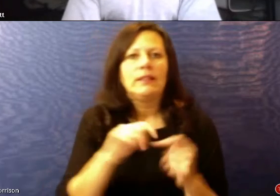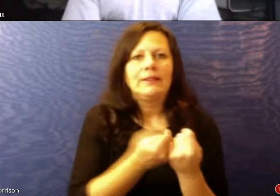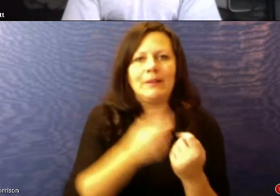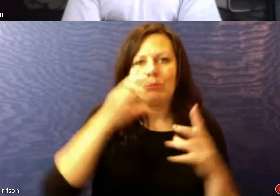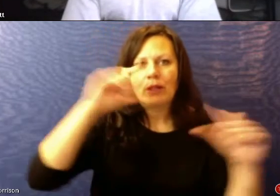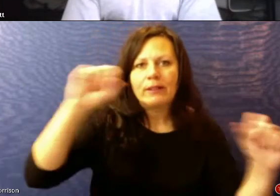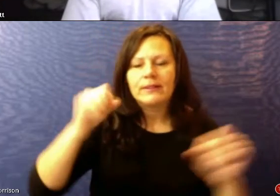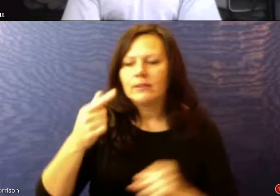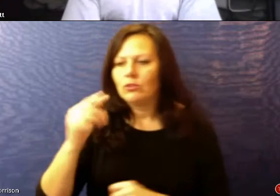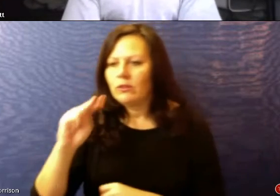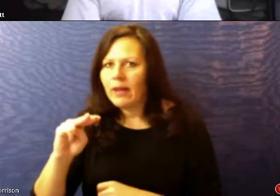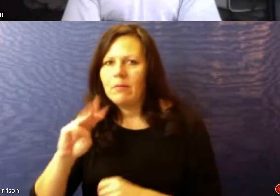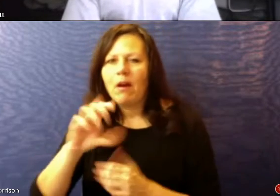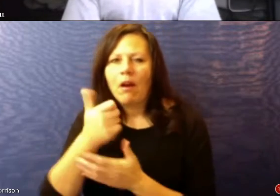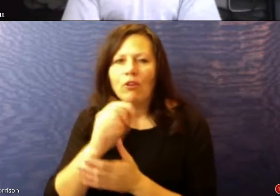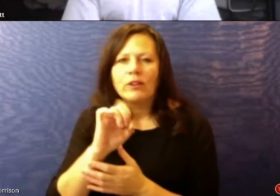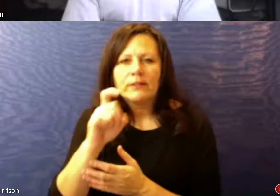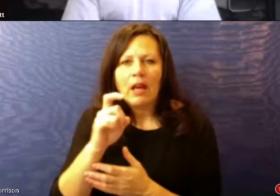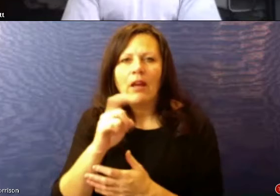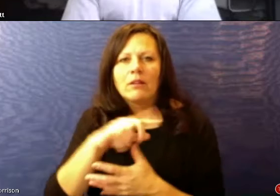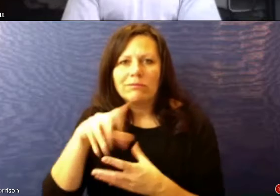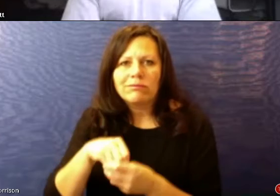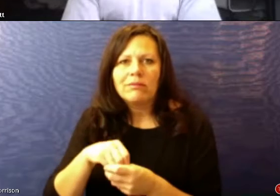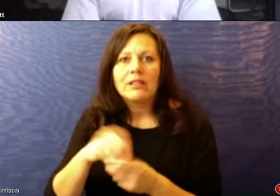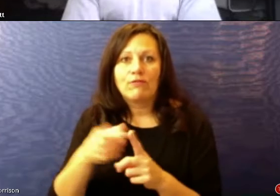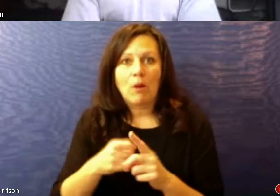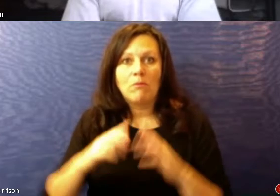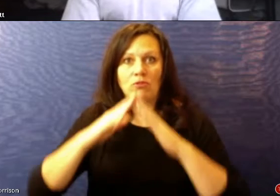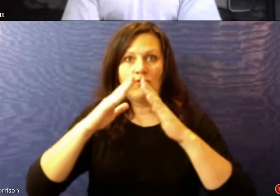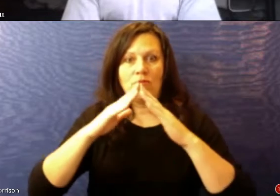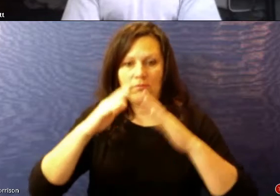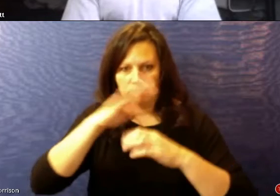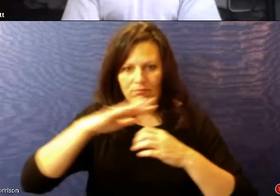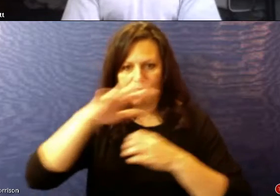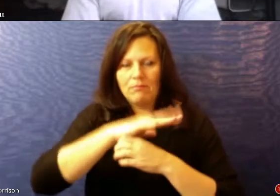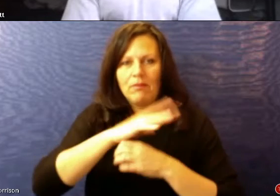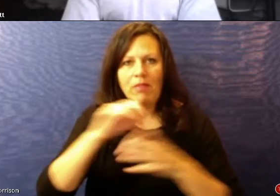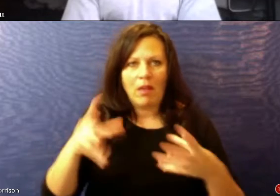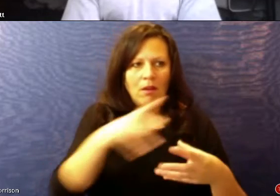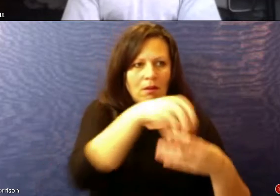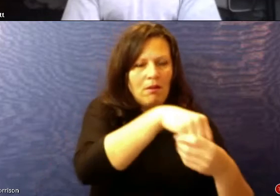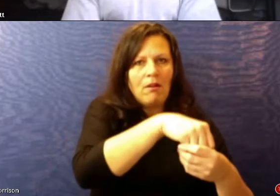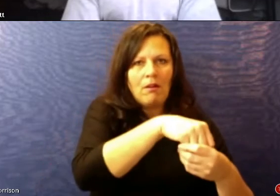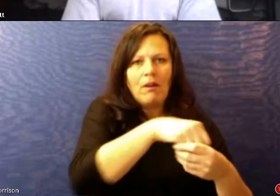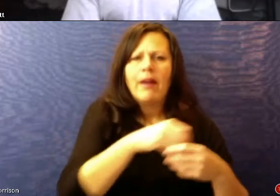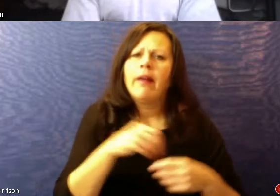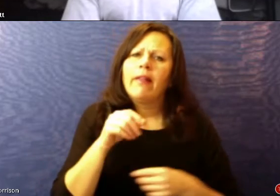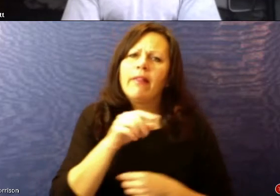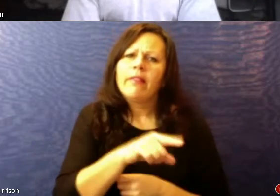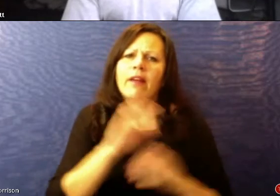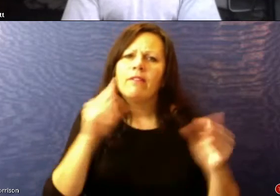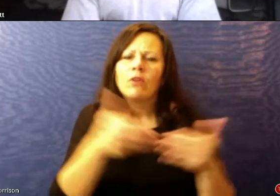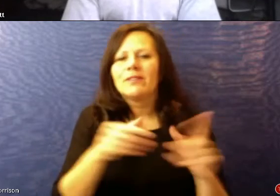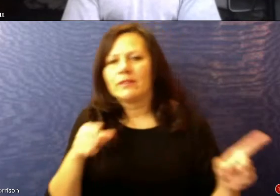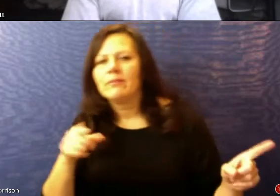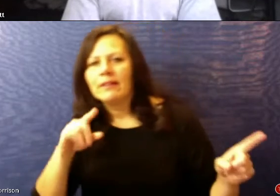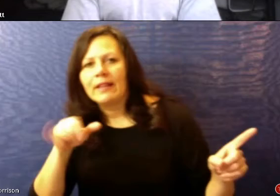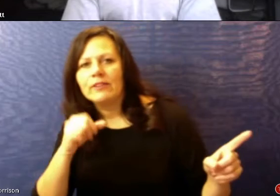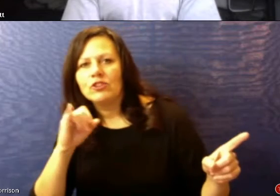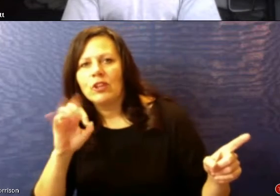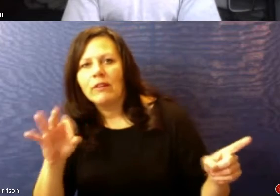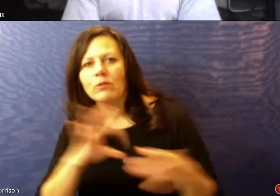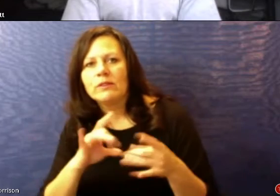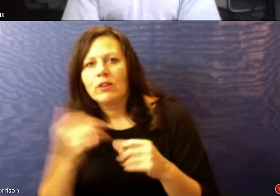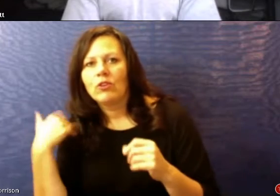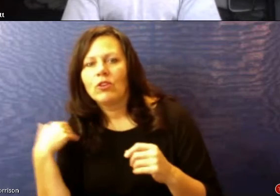So we've got input right at the top, and they're focusing on, you know, you heard Jeff talk earlier about representation. Well, they're